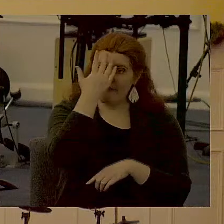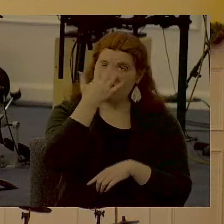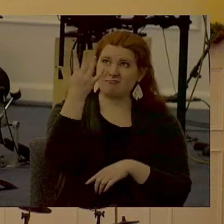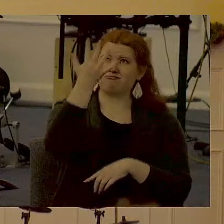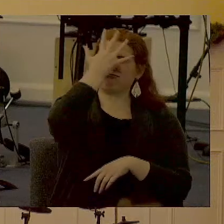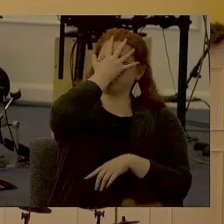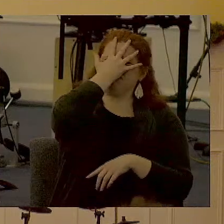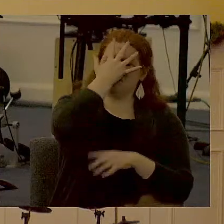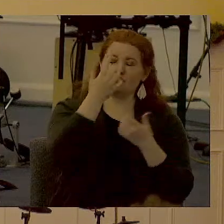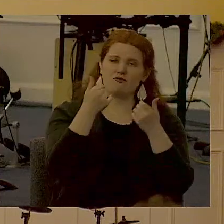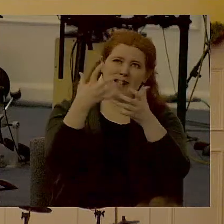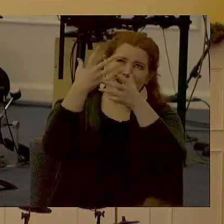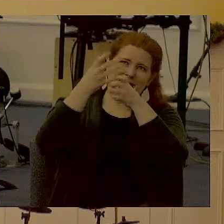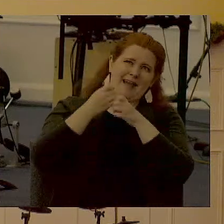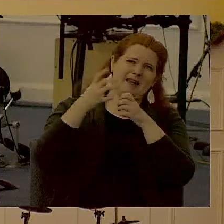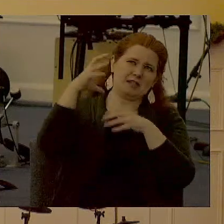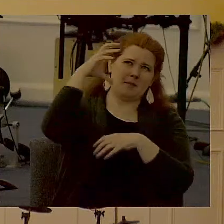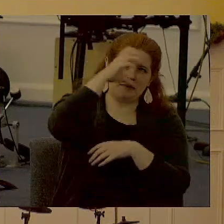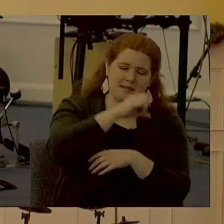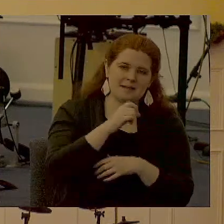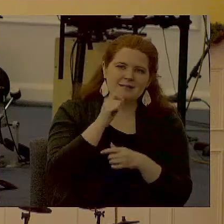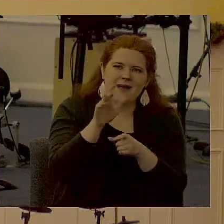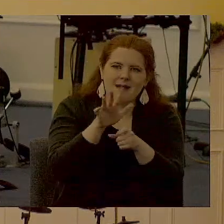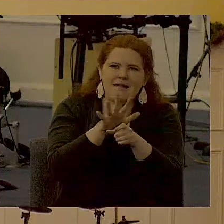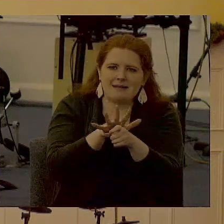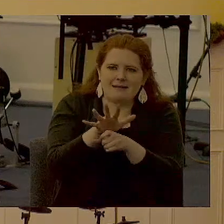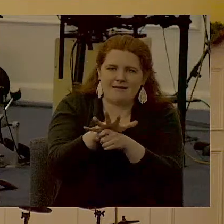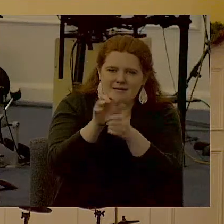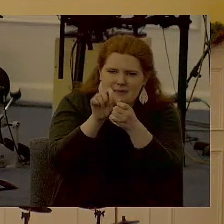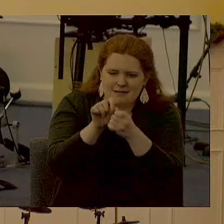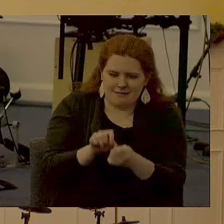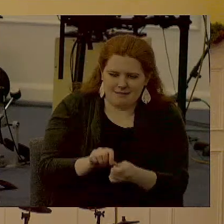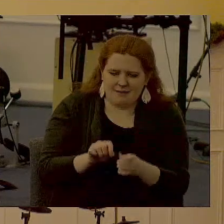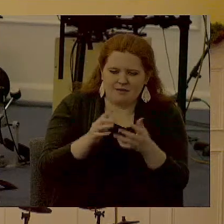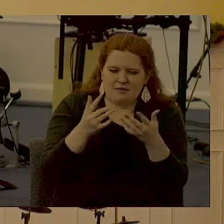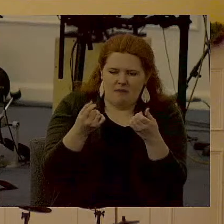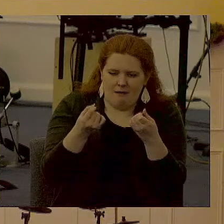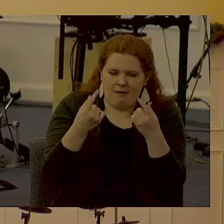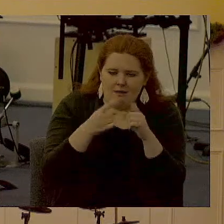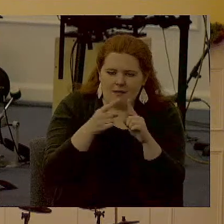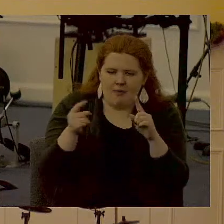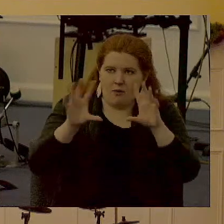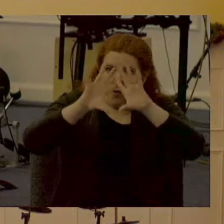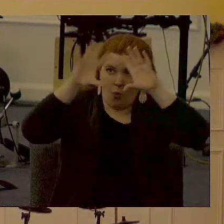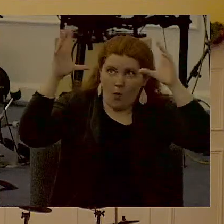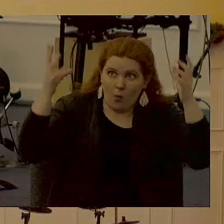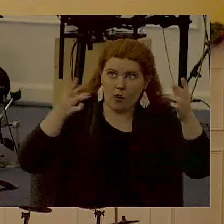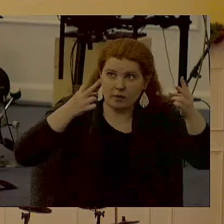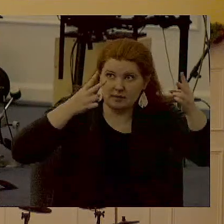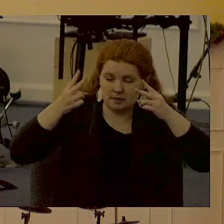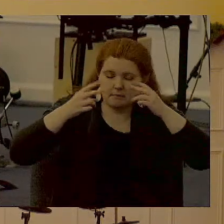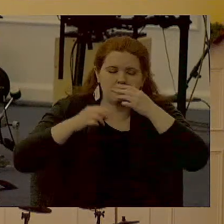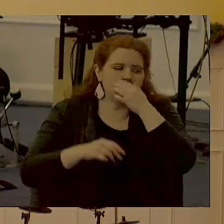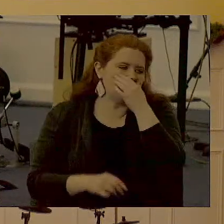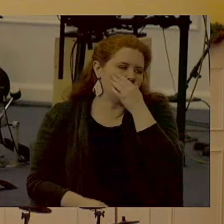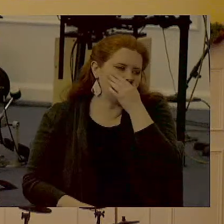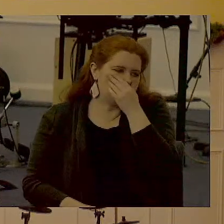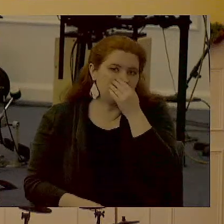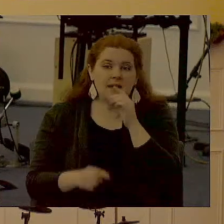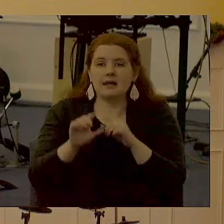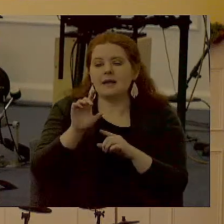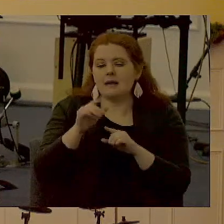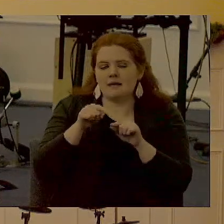trying to catch something and you don't have enough details to actually understand the world that you're seeing, because it turns out that